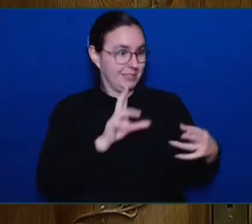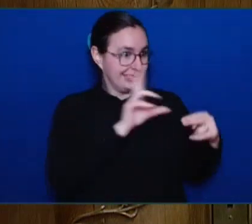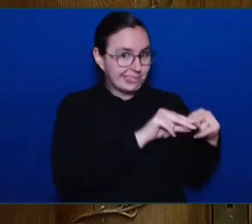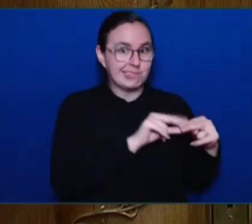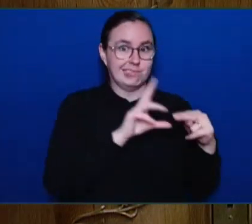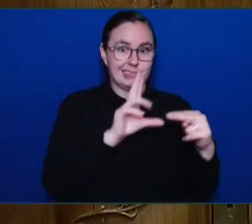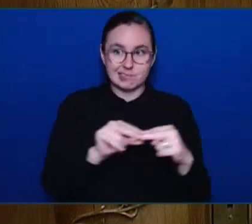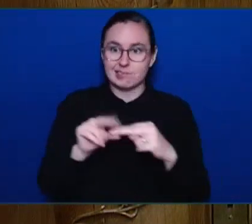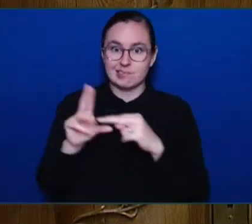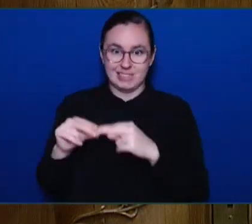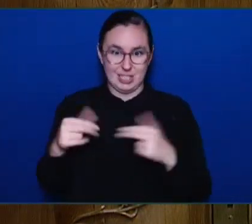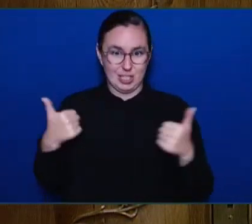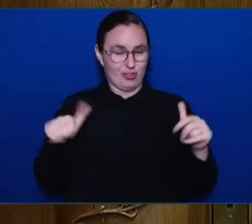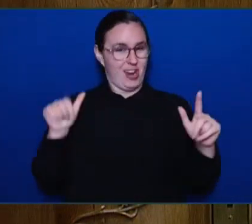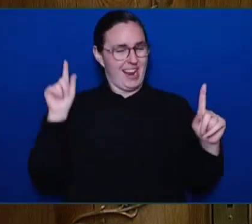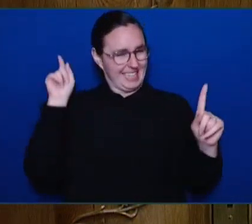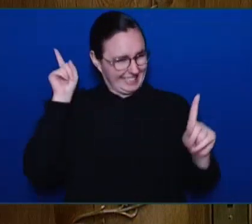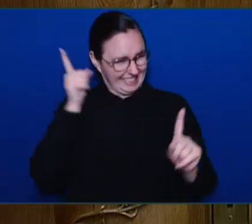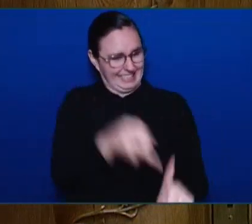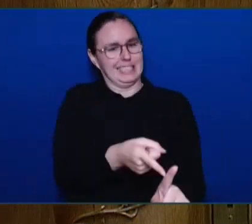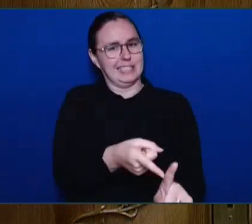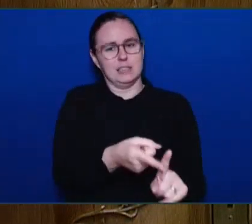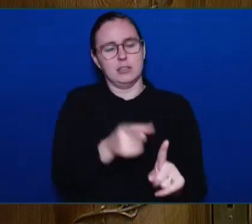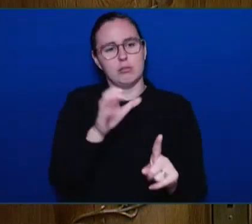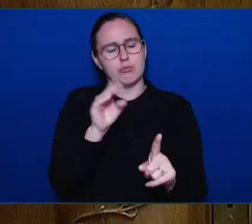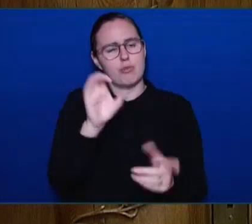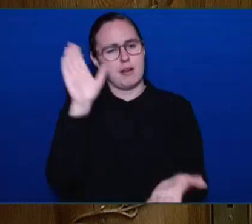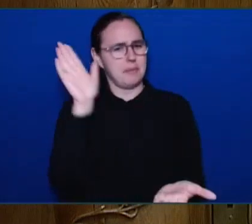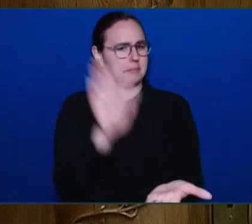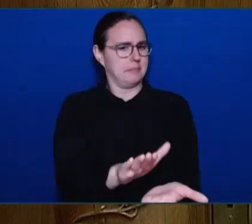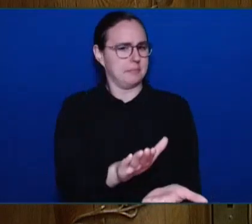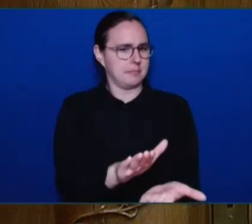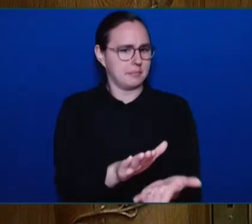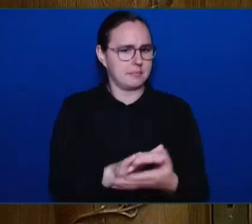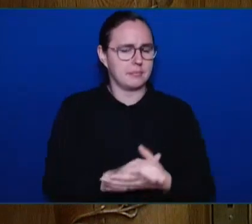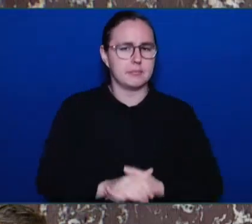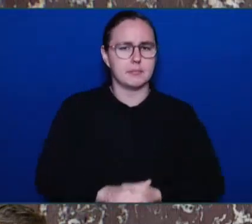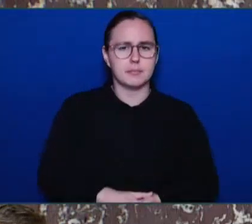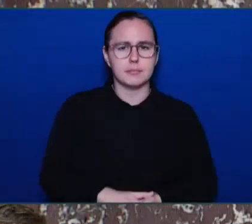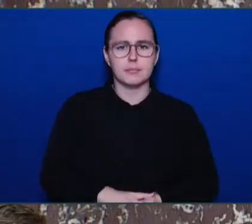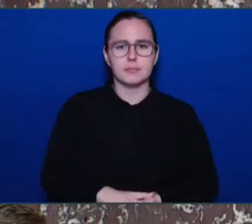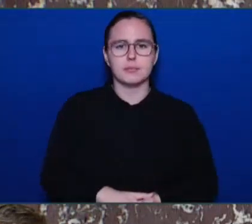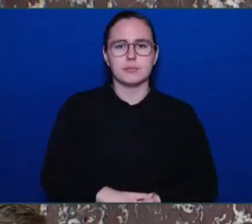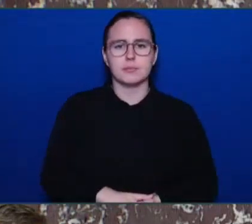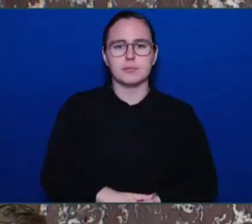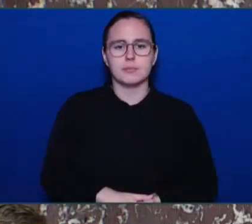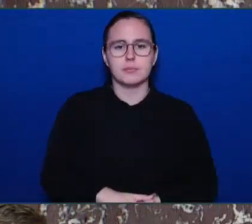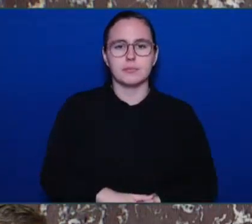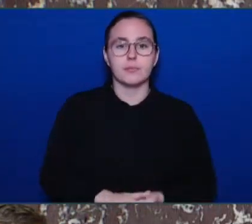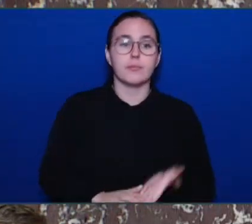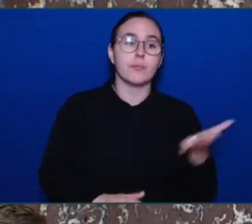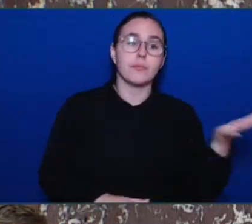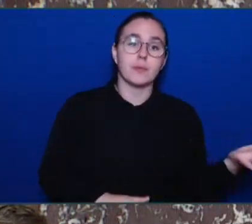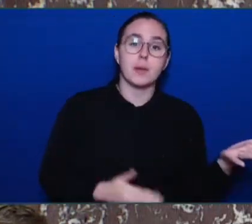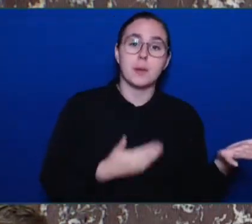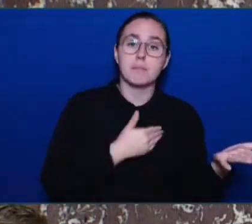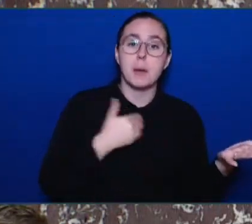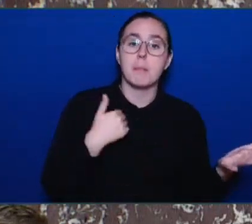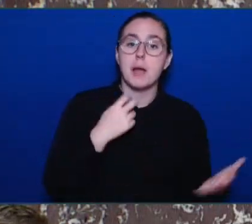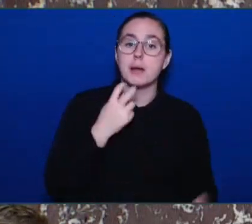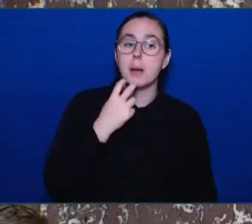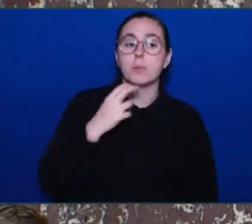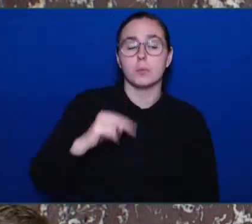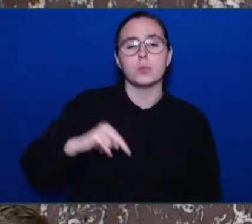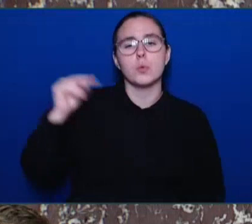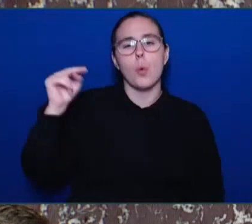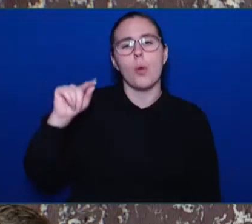Member for Kamloops North Thompson. Thank you, Mr. Speaker. Well, this Premier, be it as Attorney General, be it as Premier,